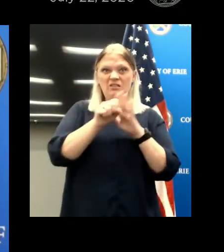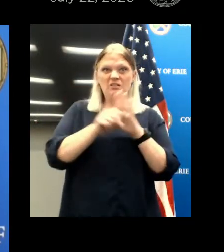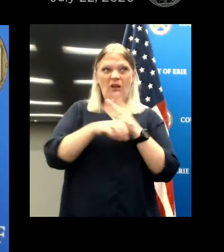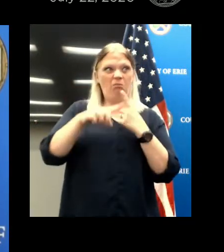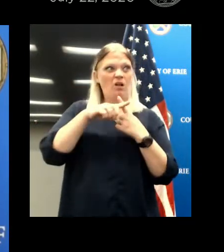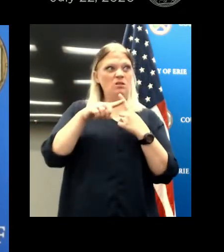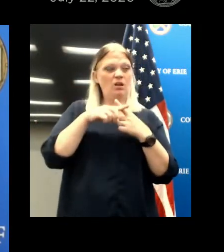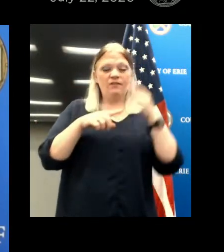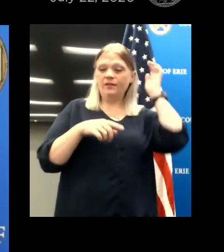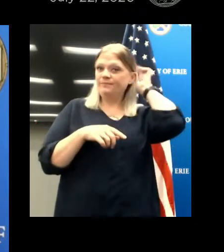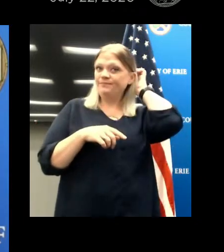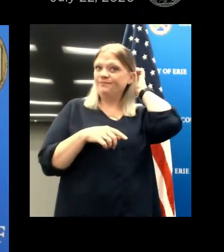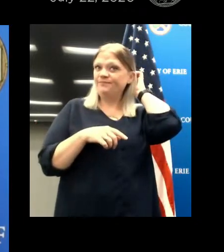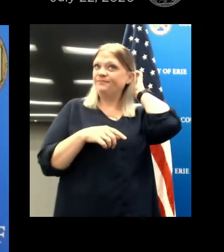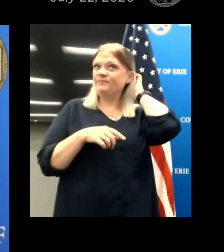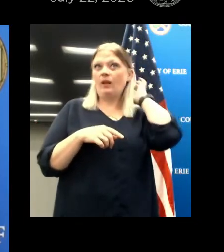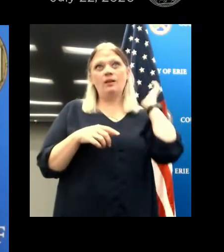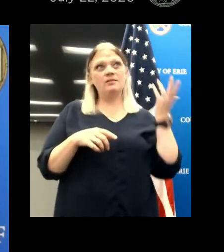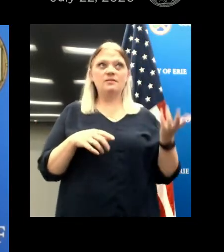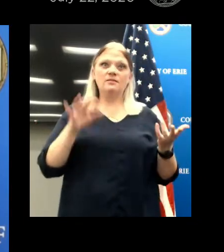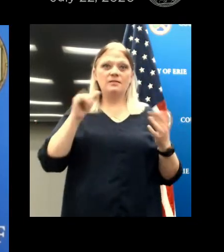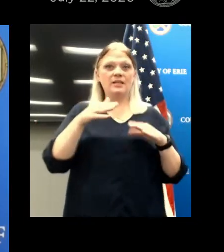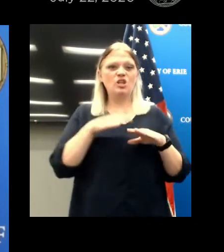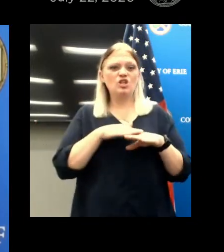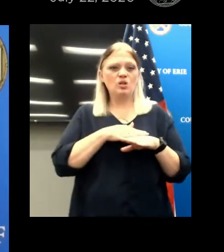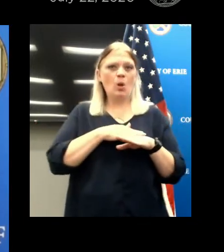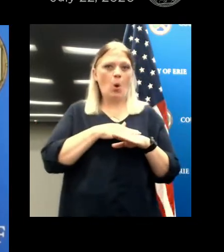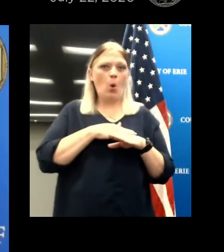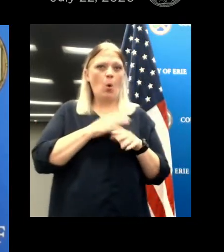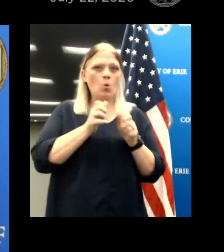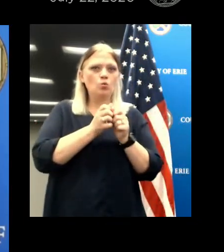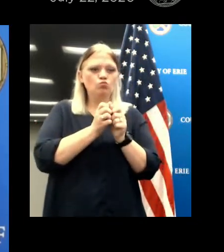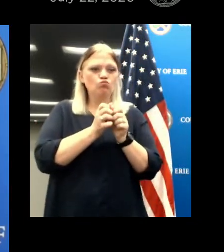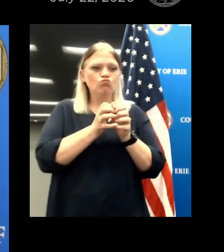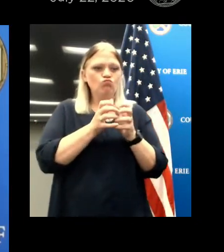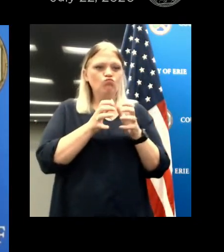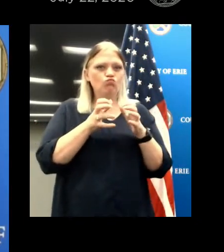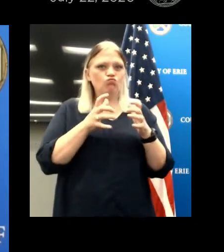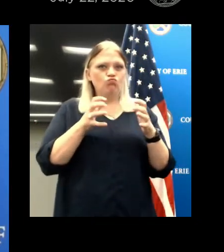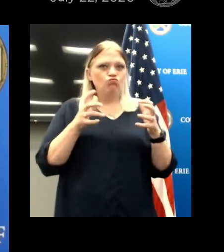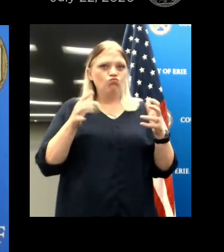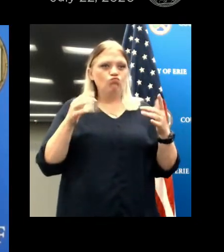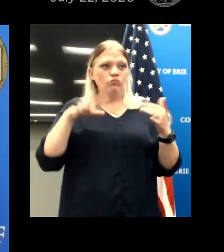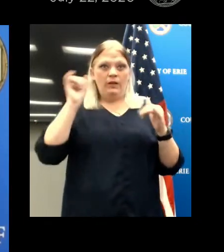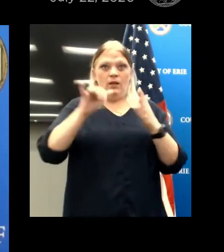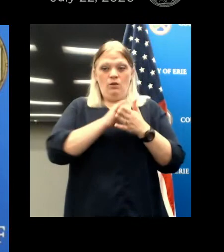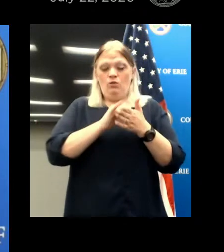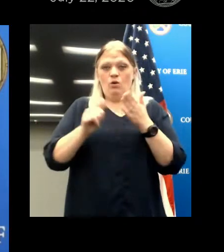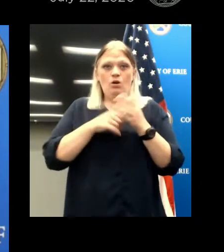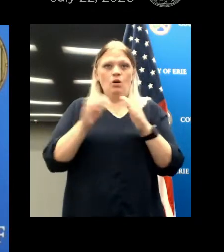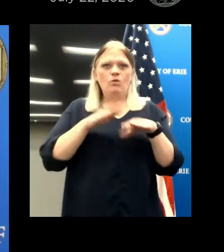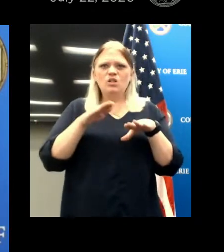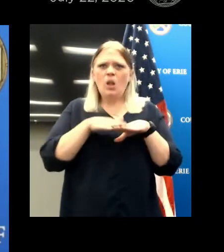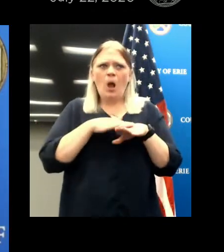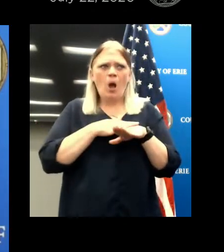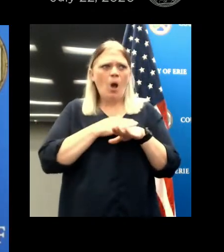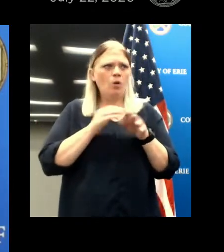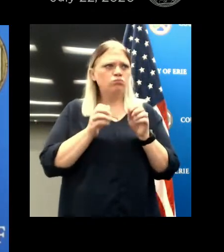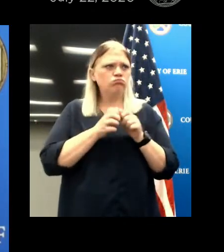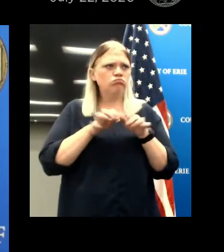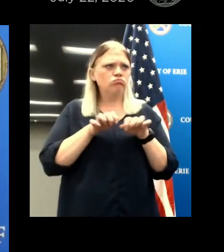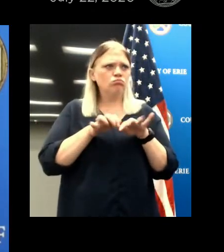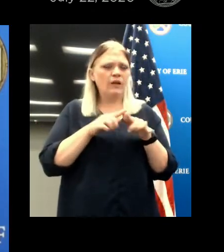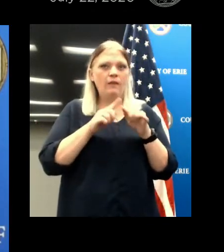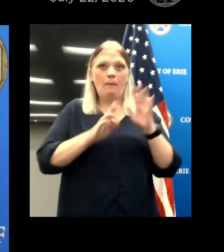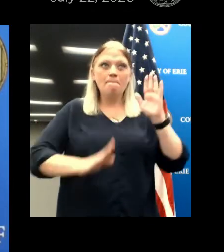back positive. And it is that slow growth, and that's exactly what happened in New York. It was a slow growth, and then it shoots right up when it gets to a certain point